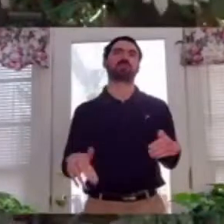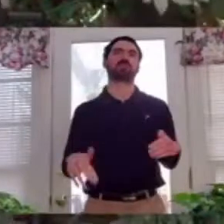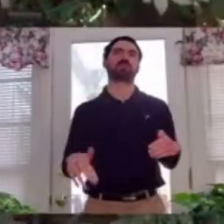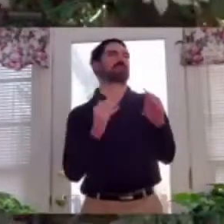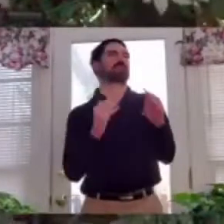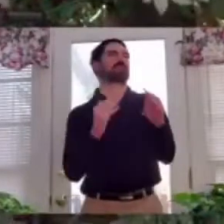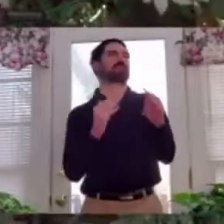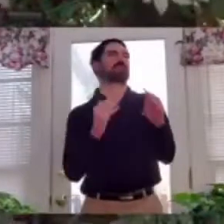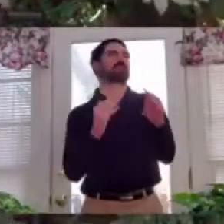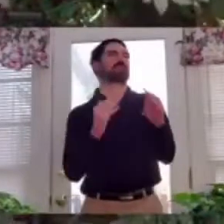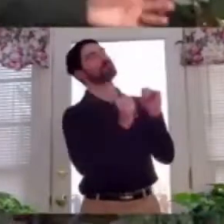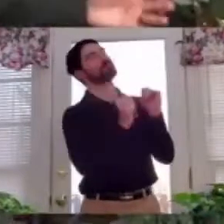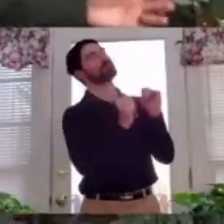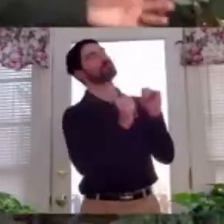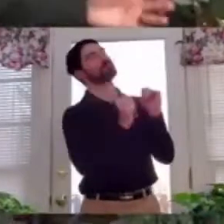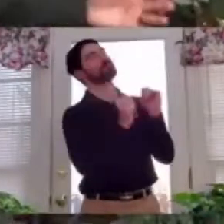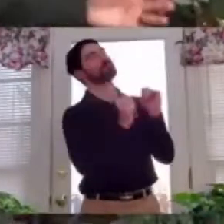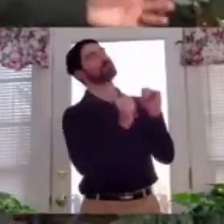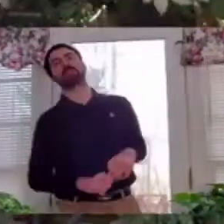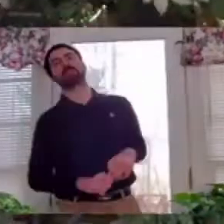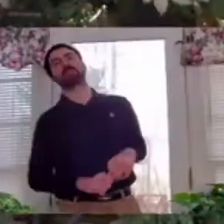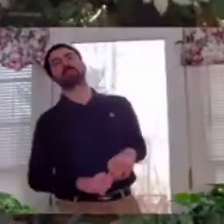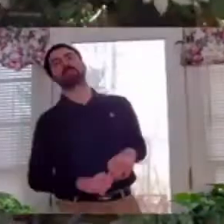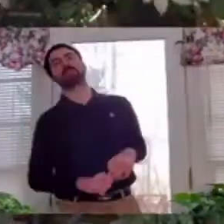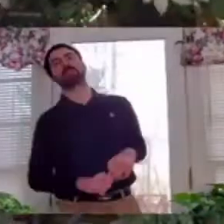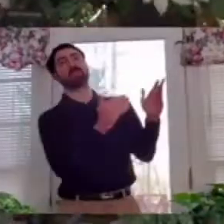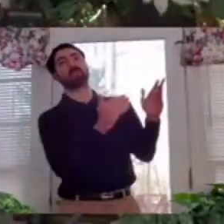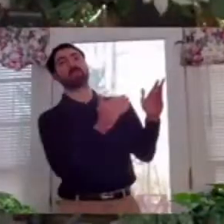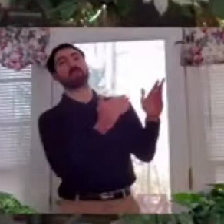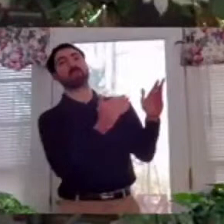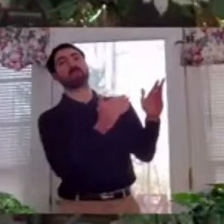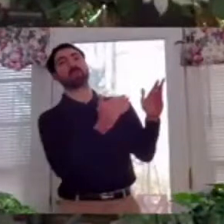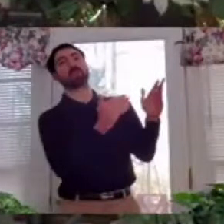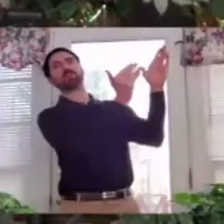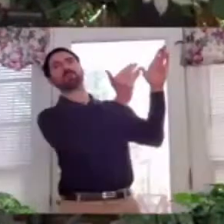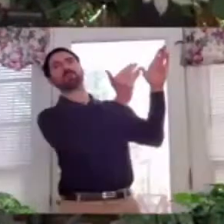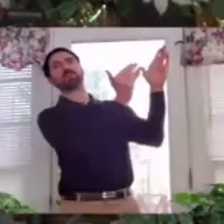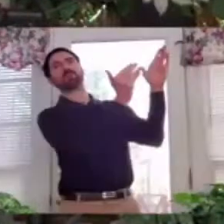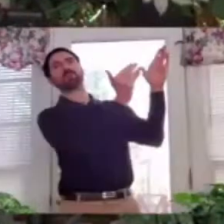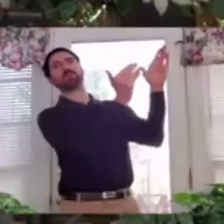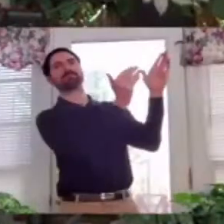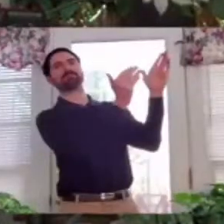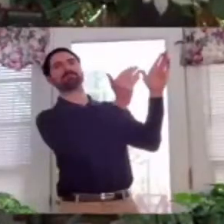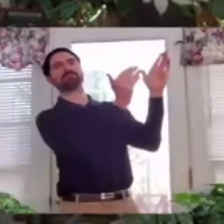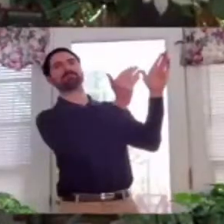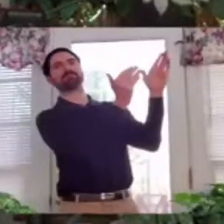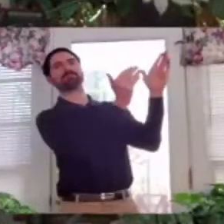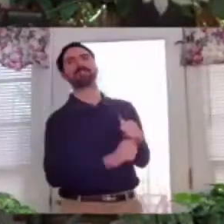Completing you.